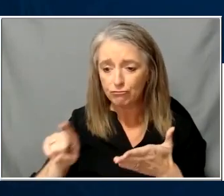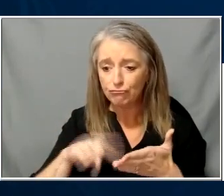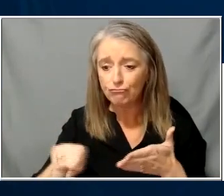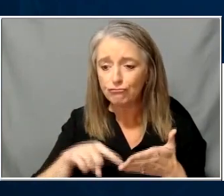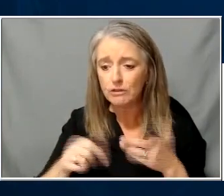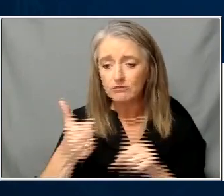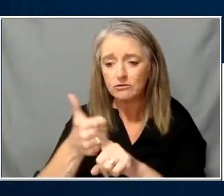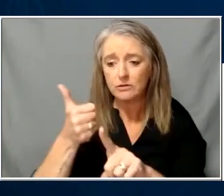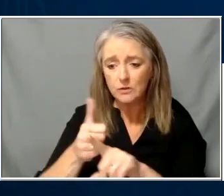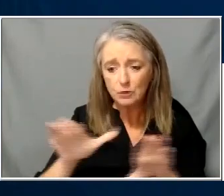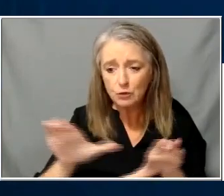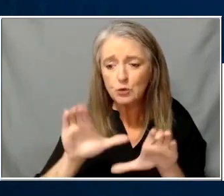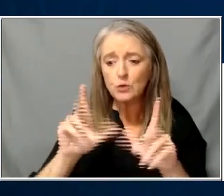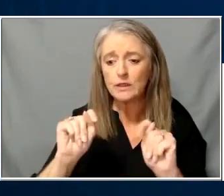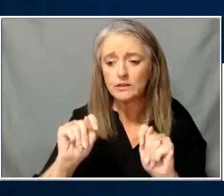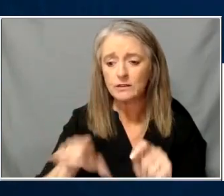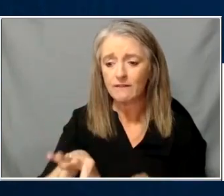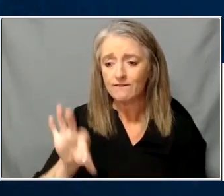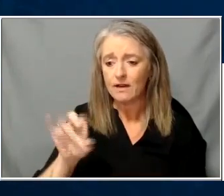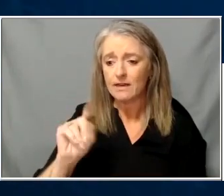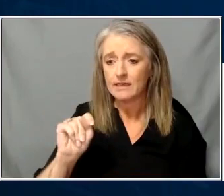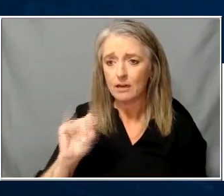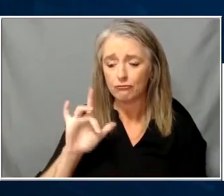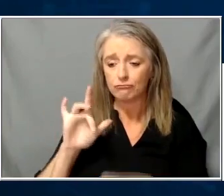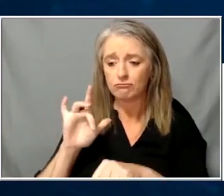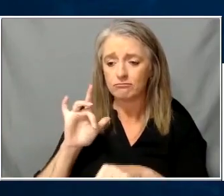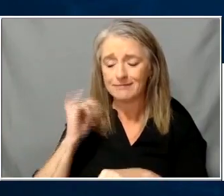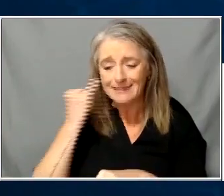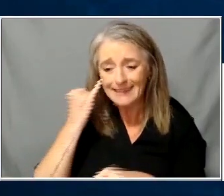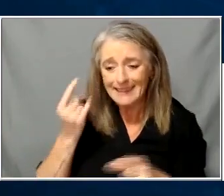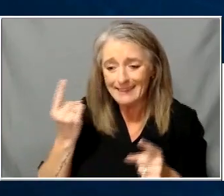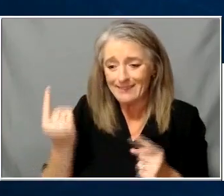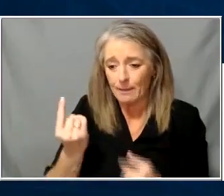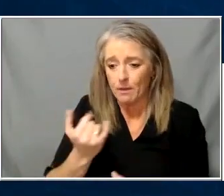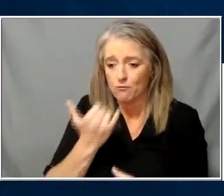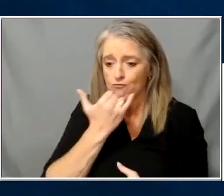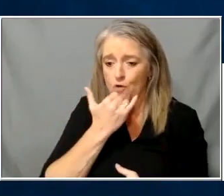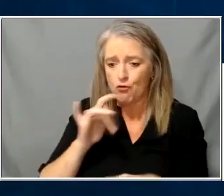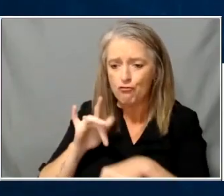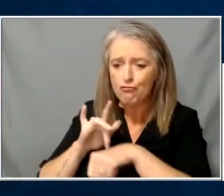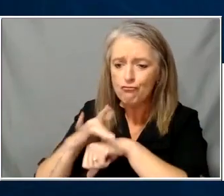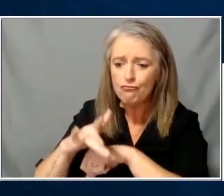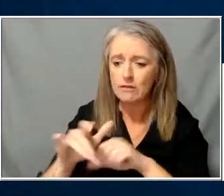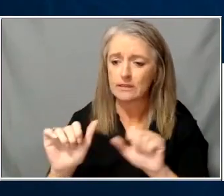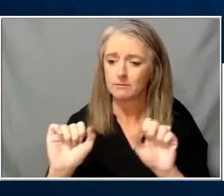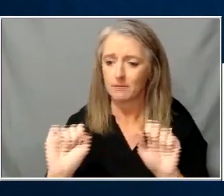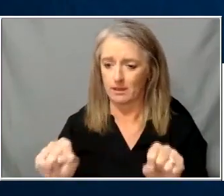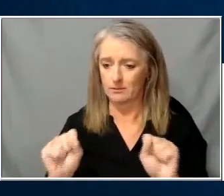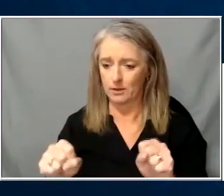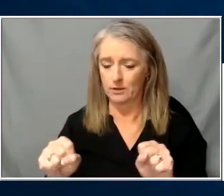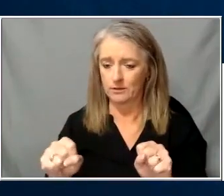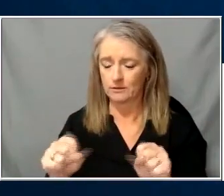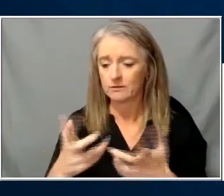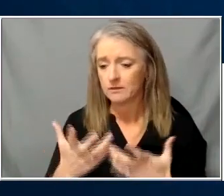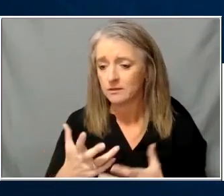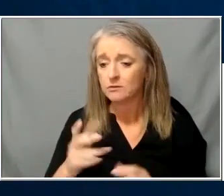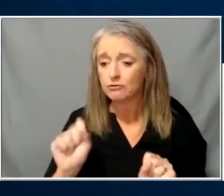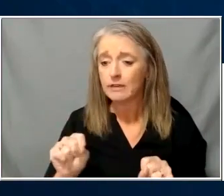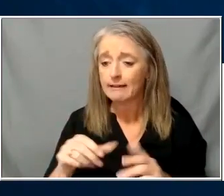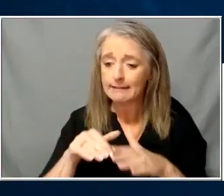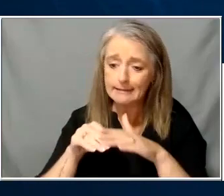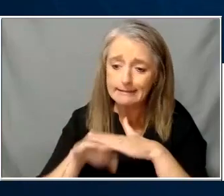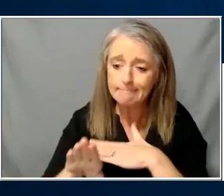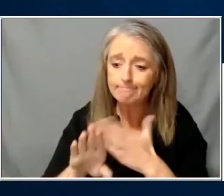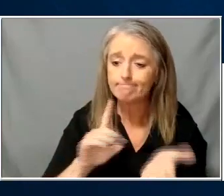doing, please do them so that you can find out if something is wrong early as possible, so that you can get in